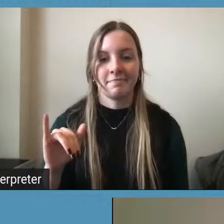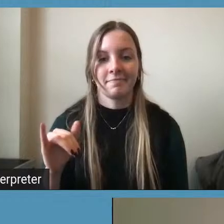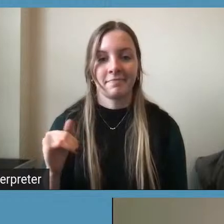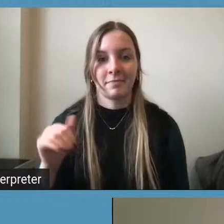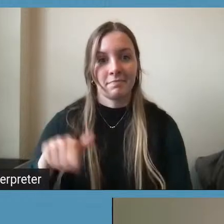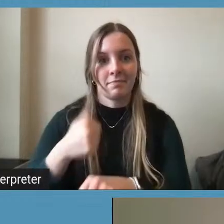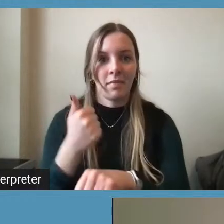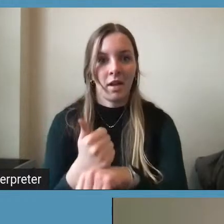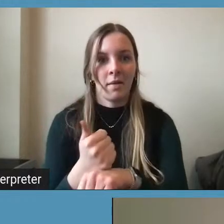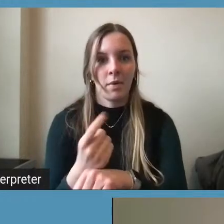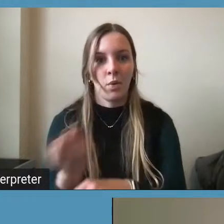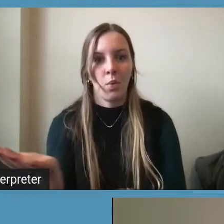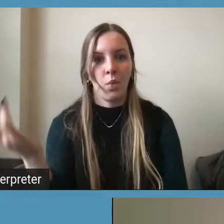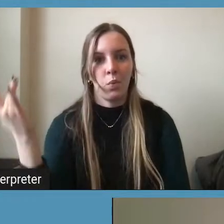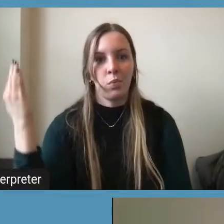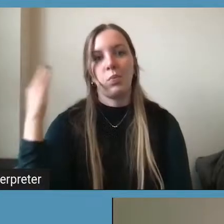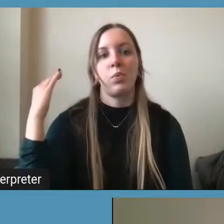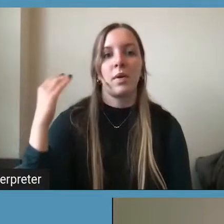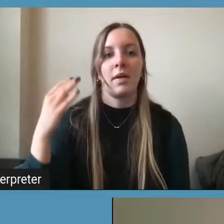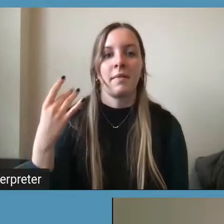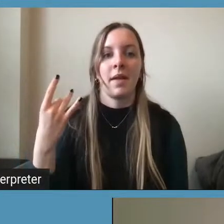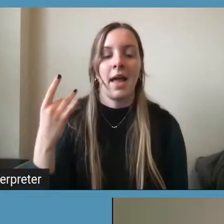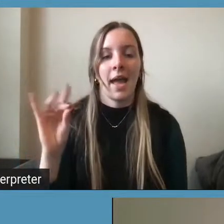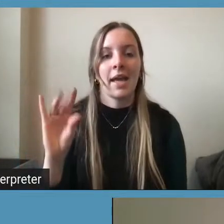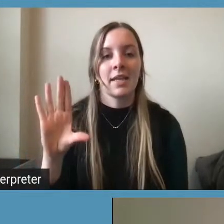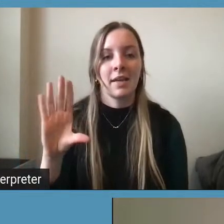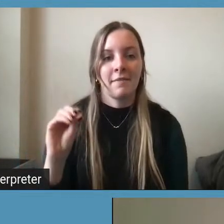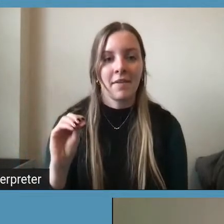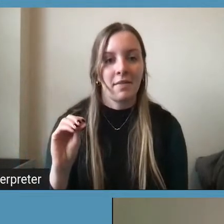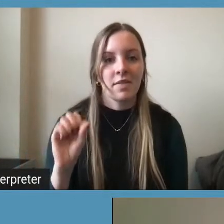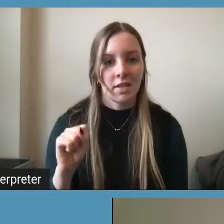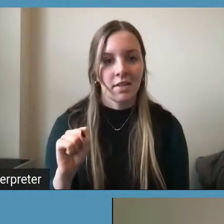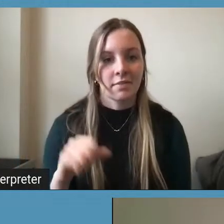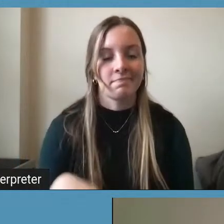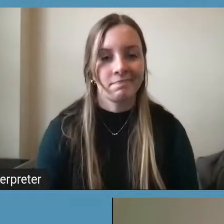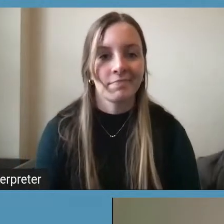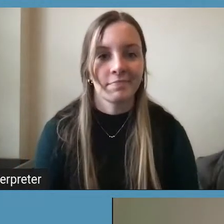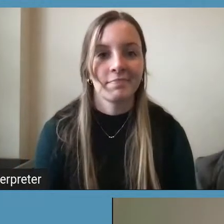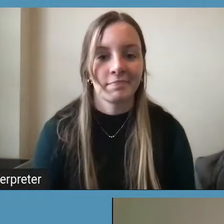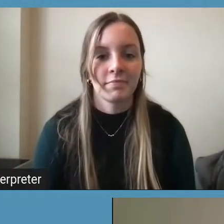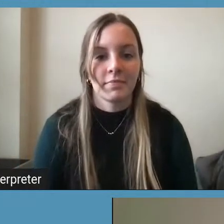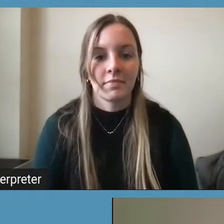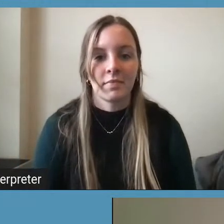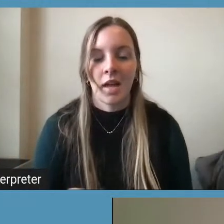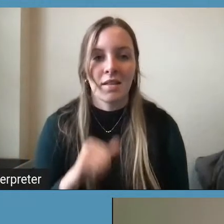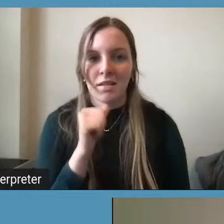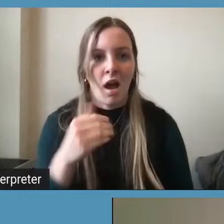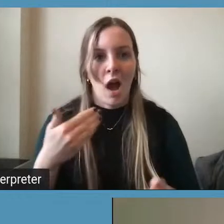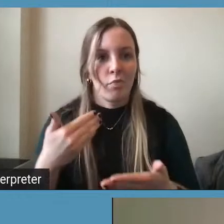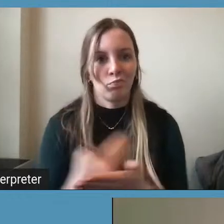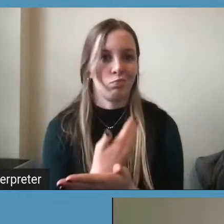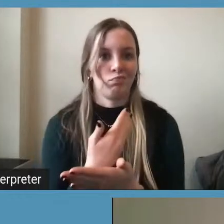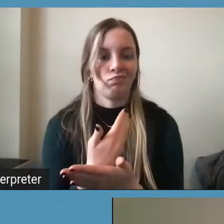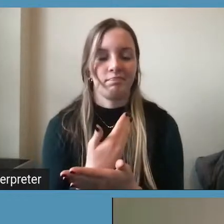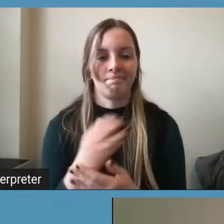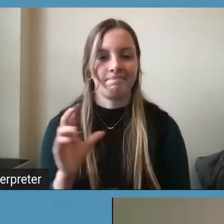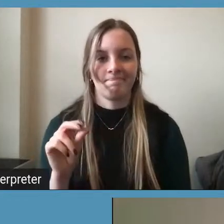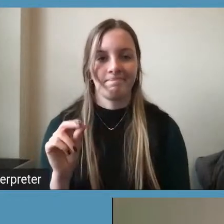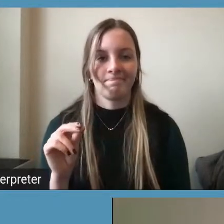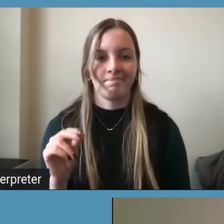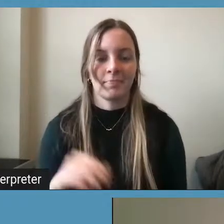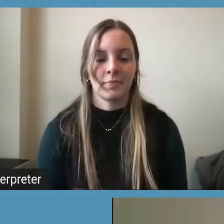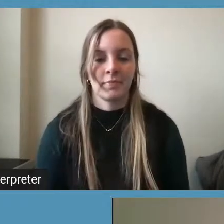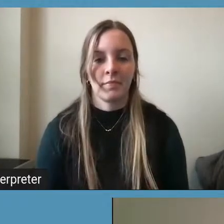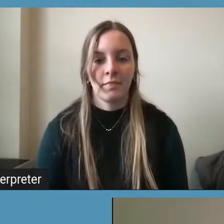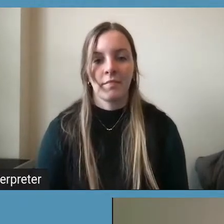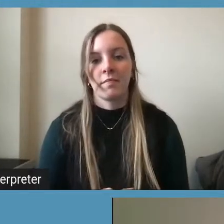not a new idea. And the first photogrammetric society was in Prussia in the 1870s.